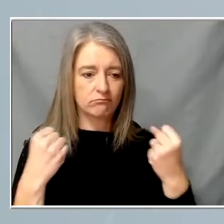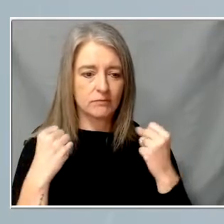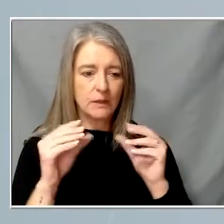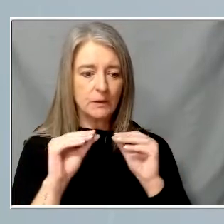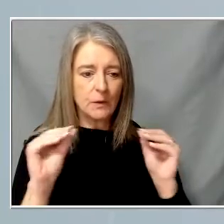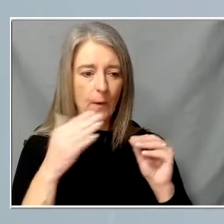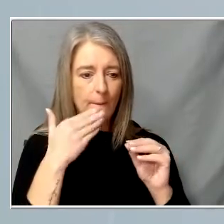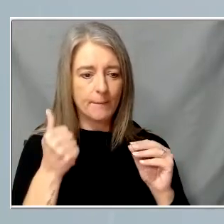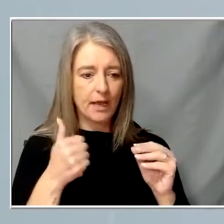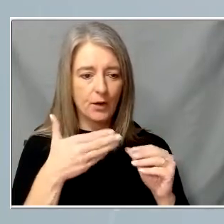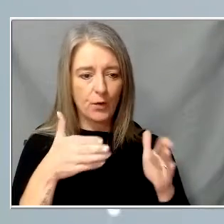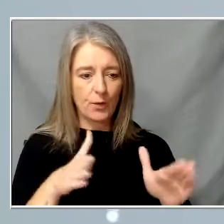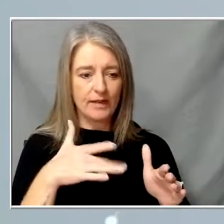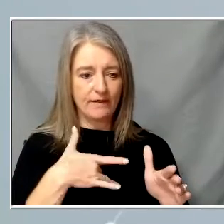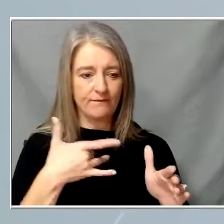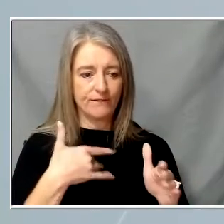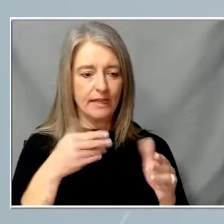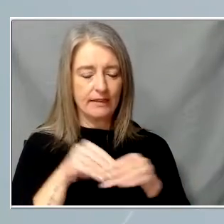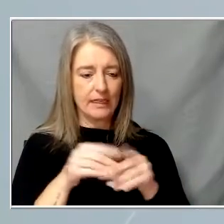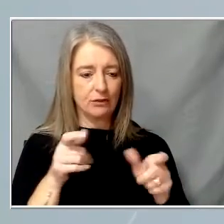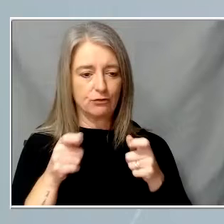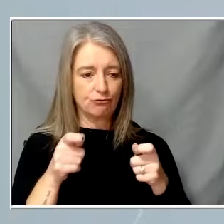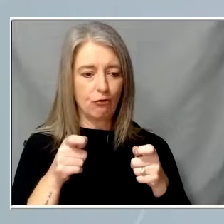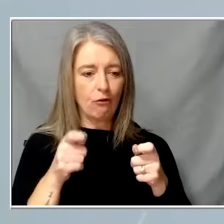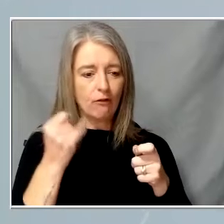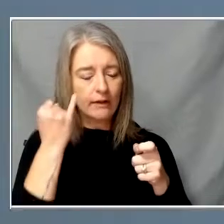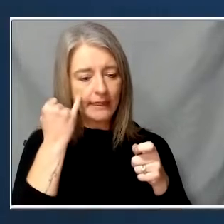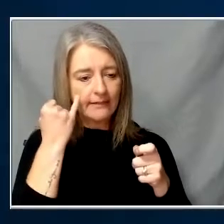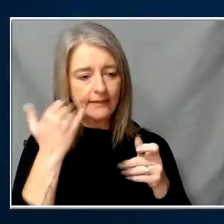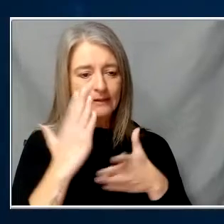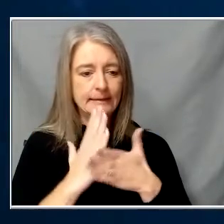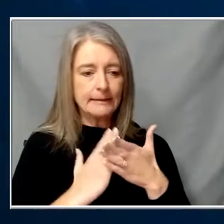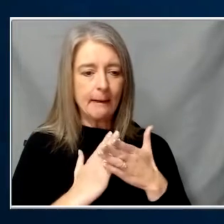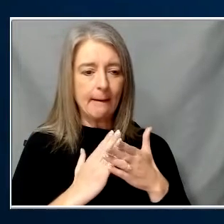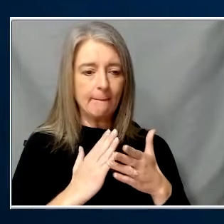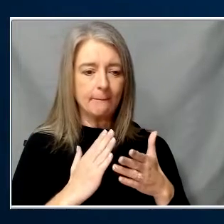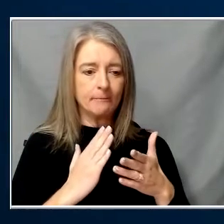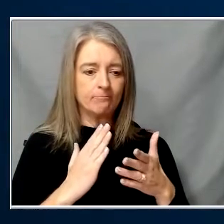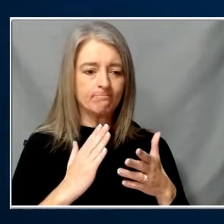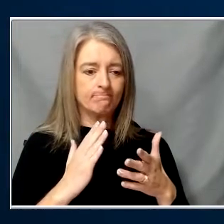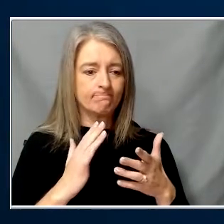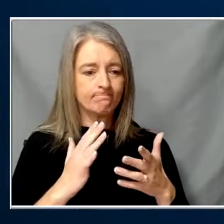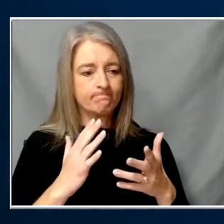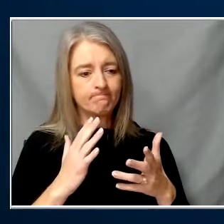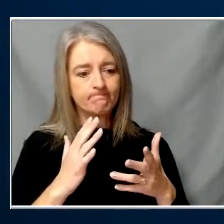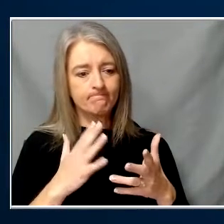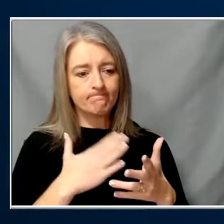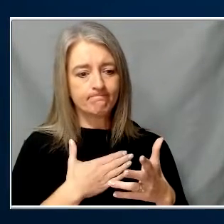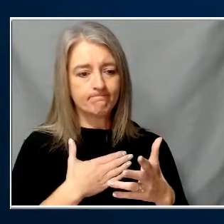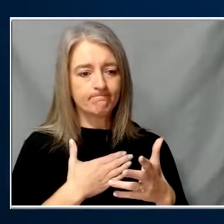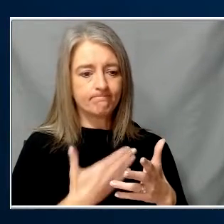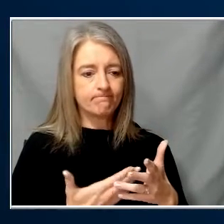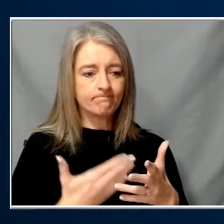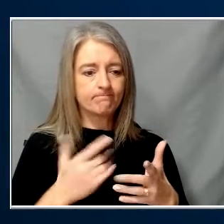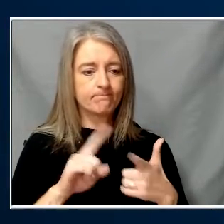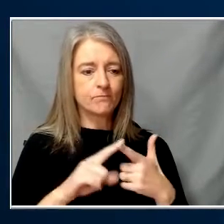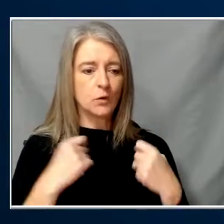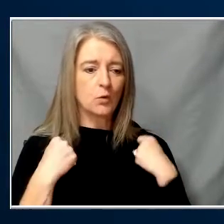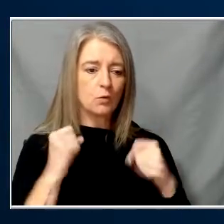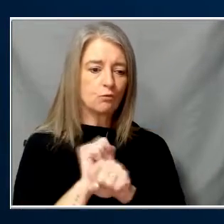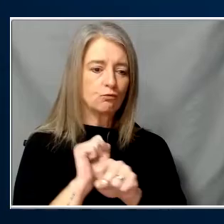to feel like you're in control and you have some kind of say in the way that your health is dictated by working out, eating